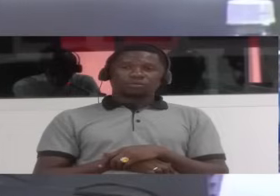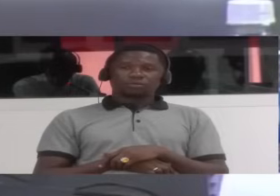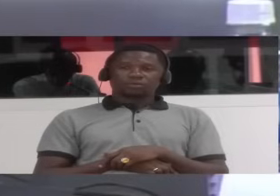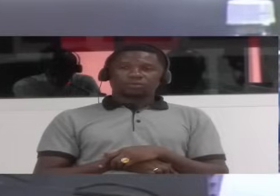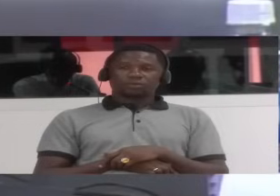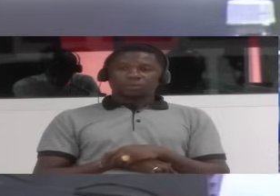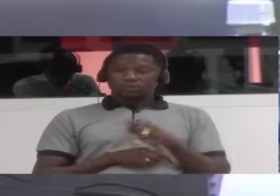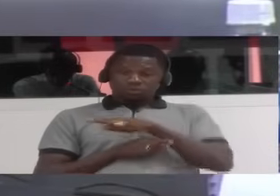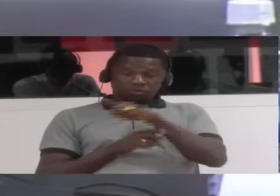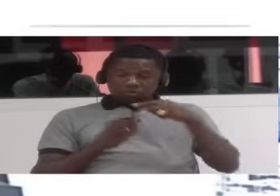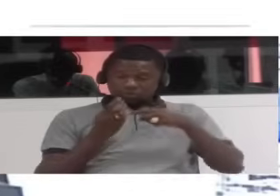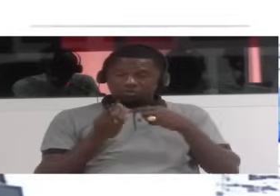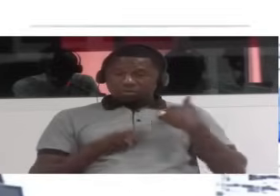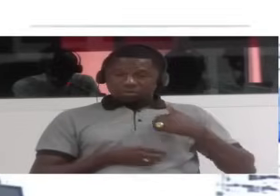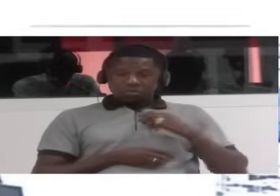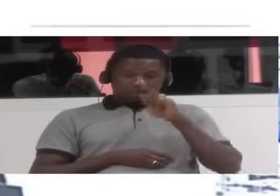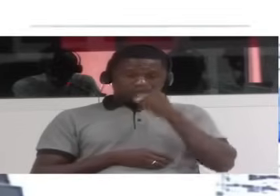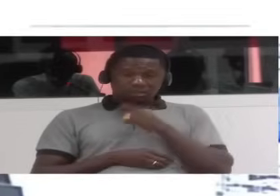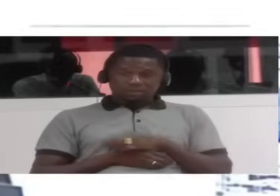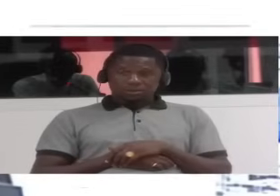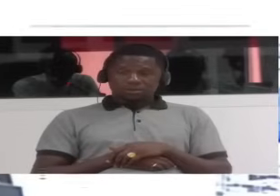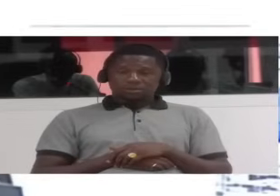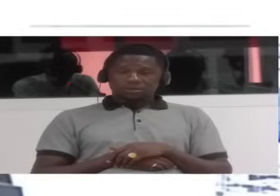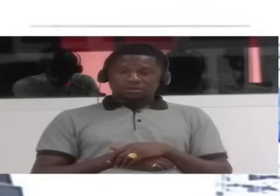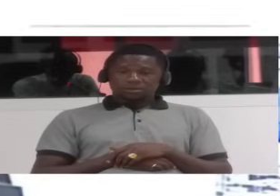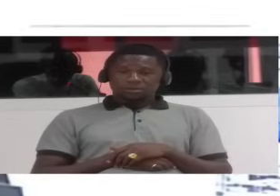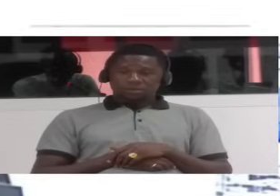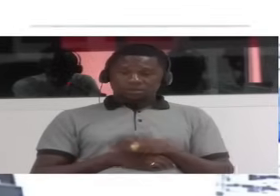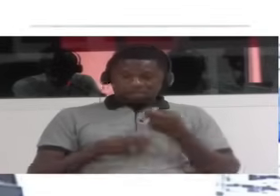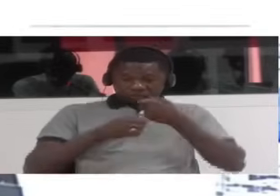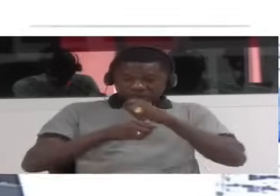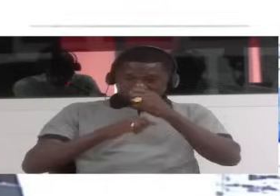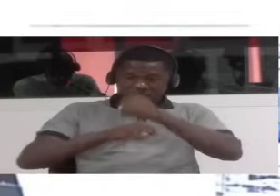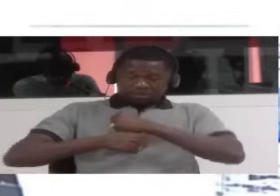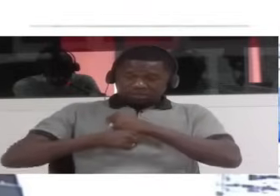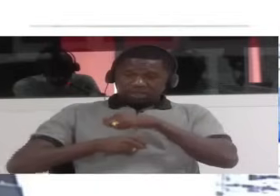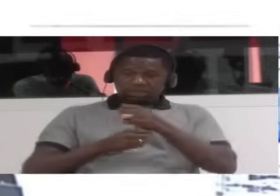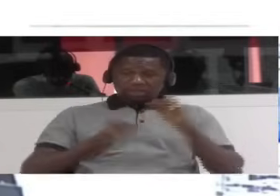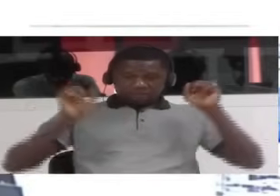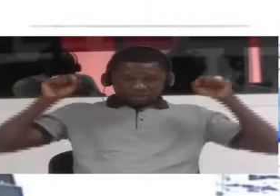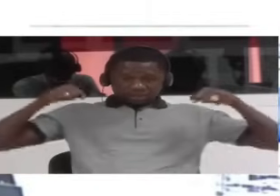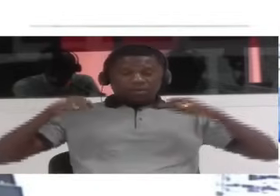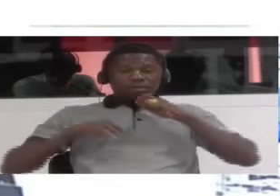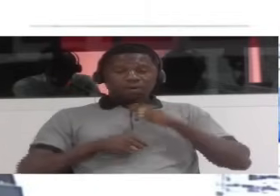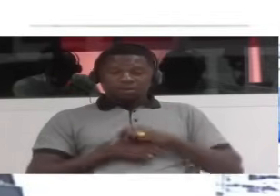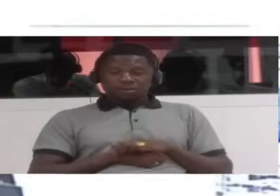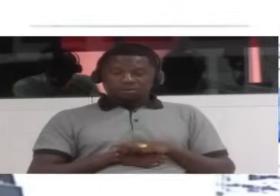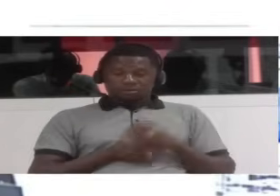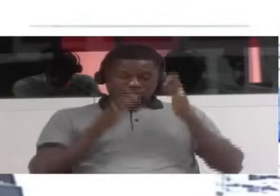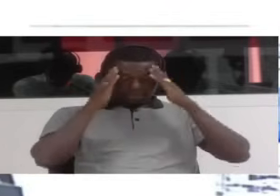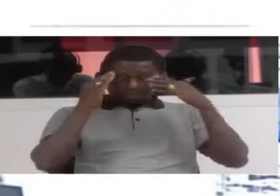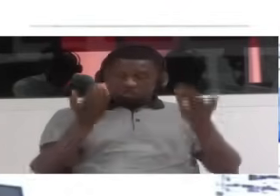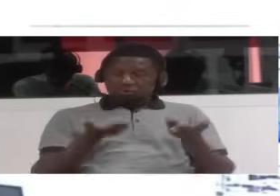Did those people die? Well, I don't know about the storekeeper and the shepherd? I don't know about those people because I have never heard about